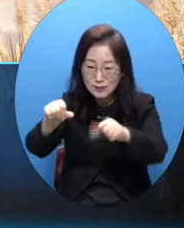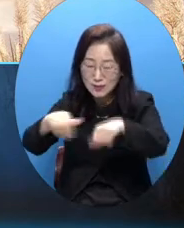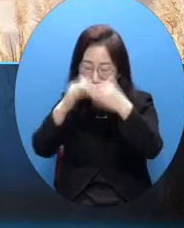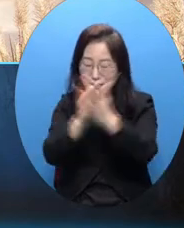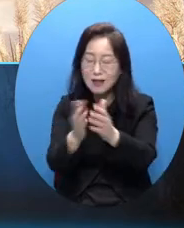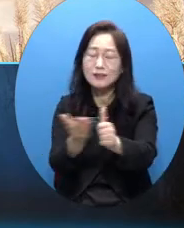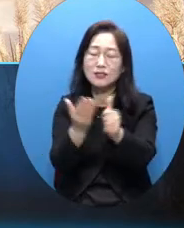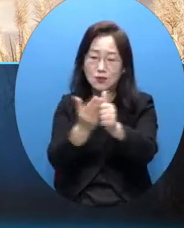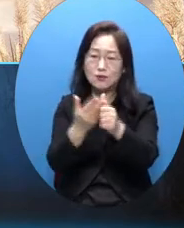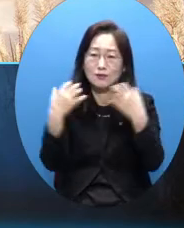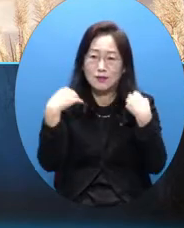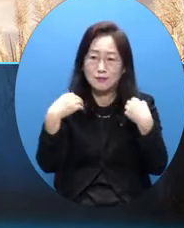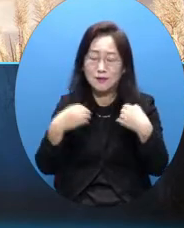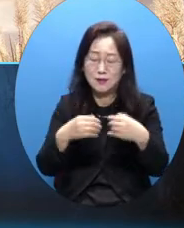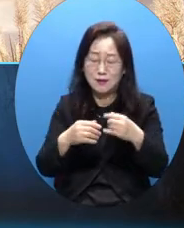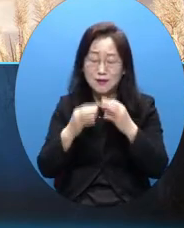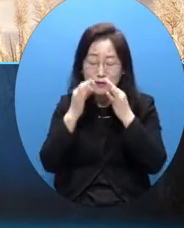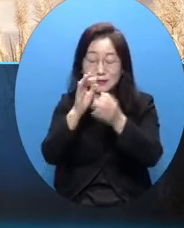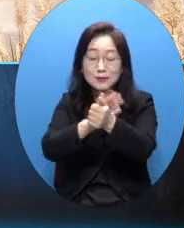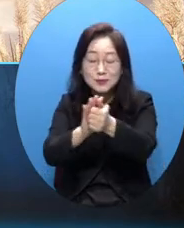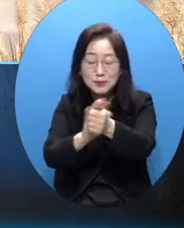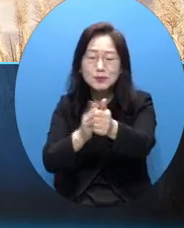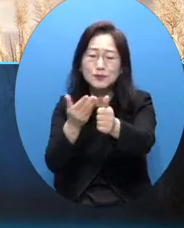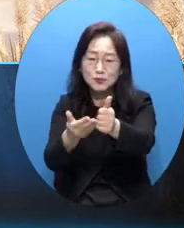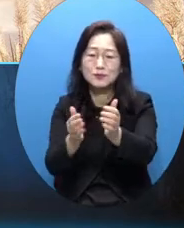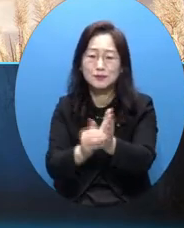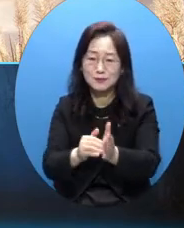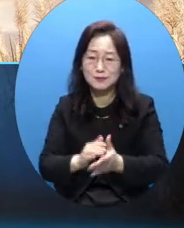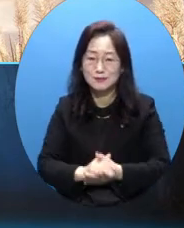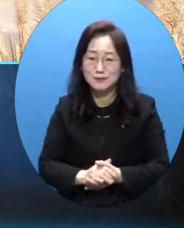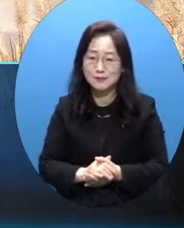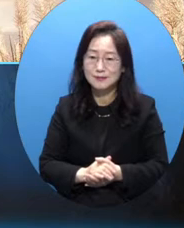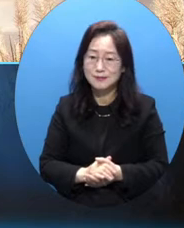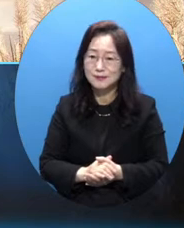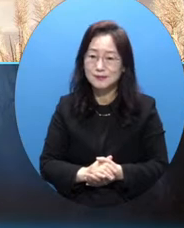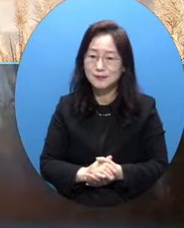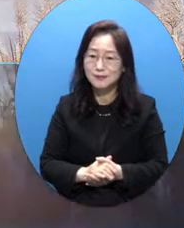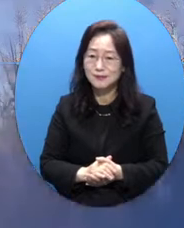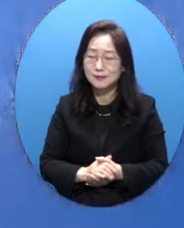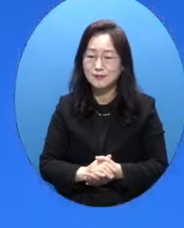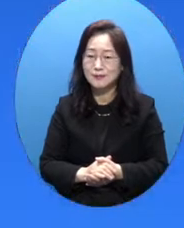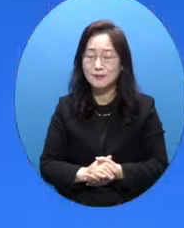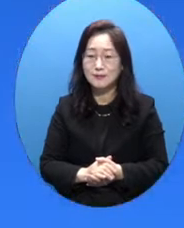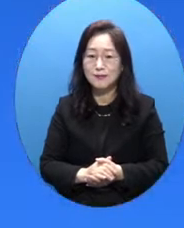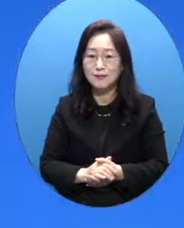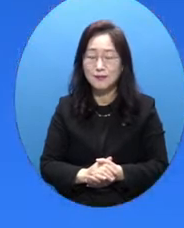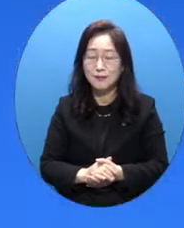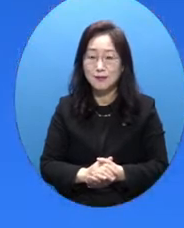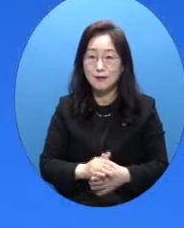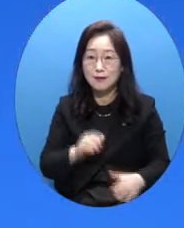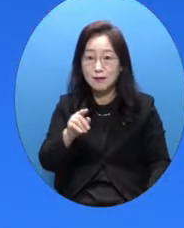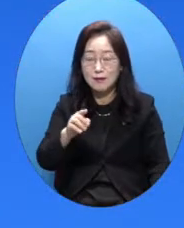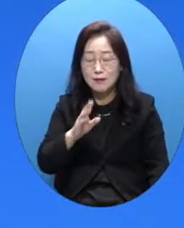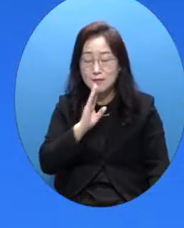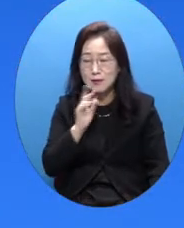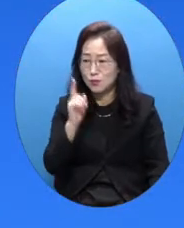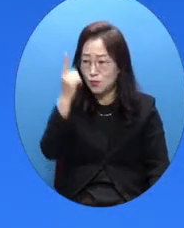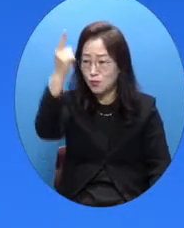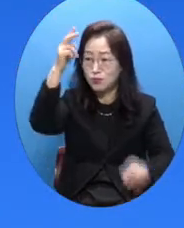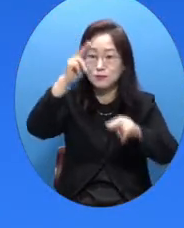is now being done the saving of many lives so then don't be afraid I will provide for you and your children and